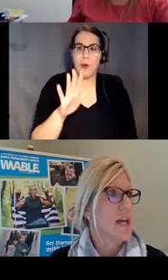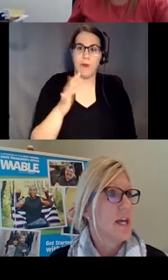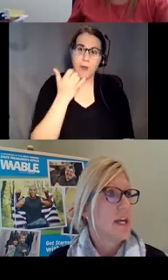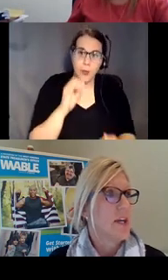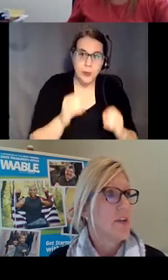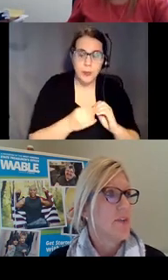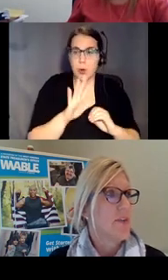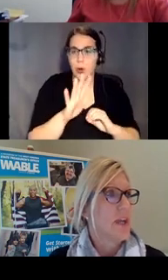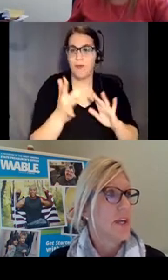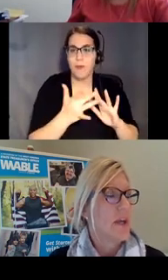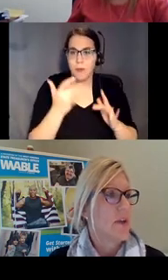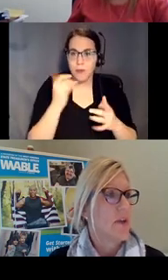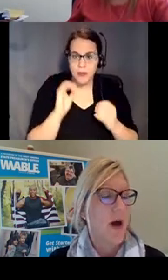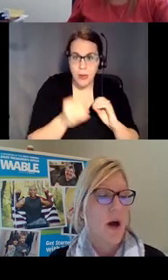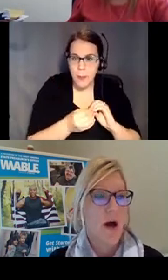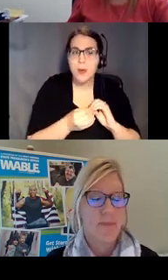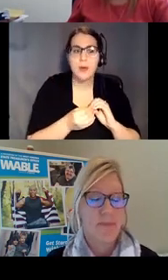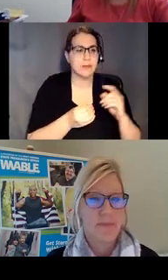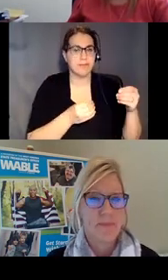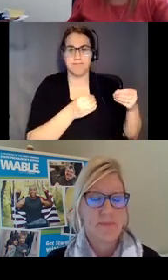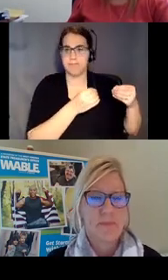information is in